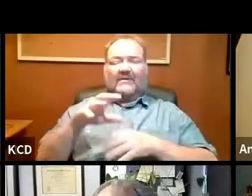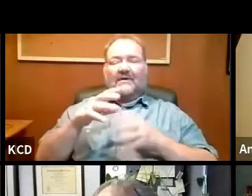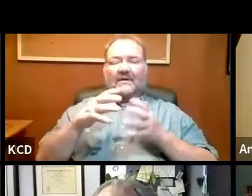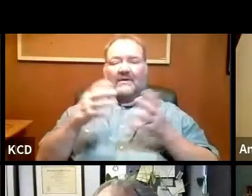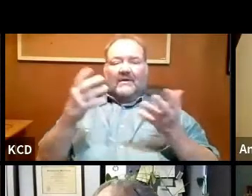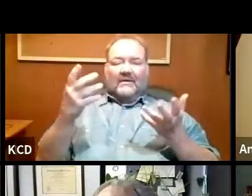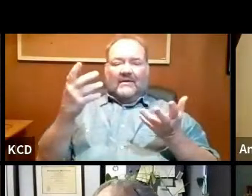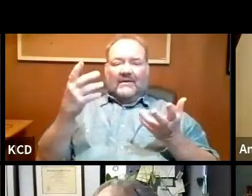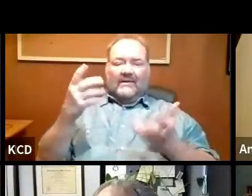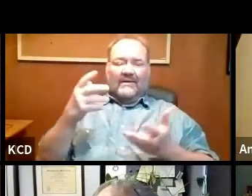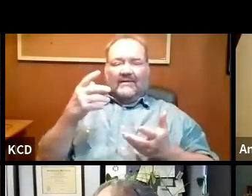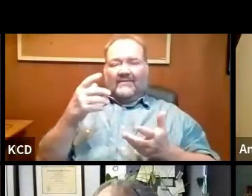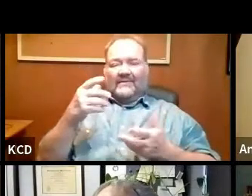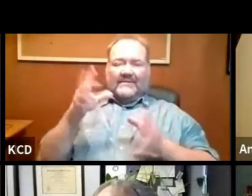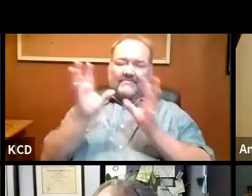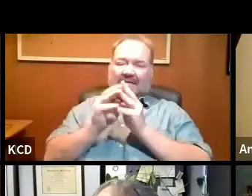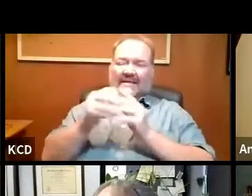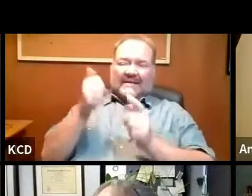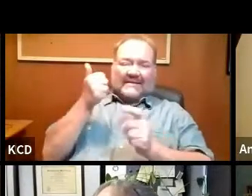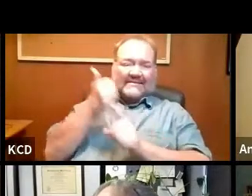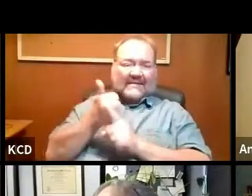the whole meeting itself?